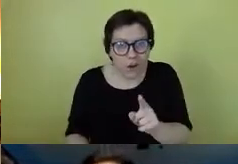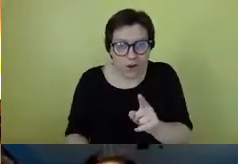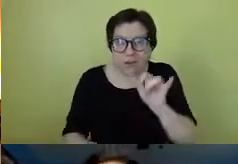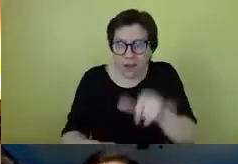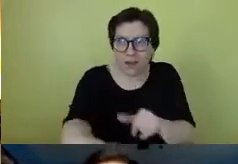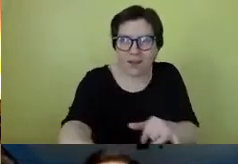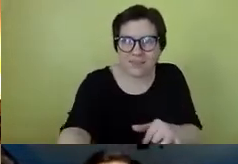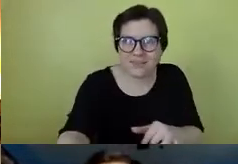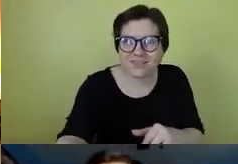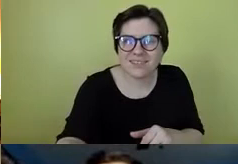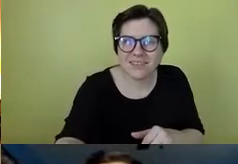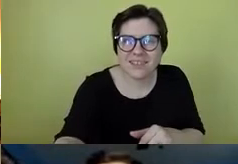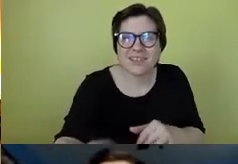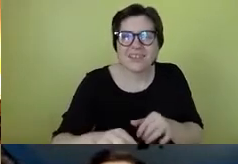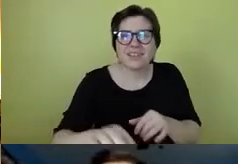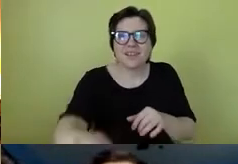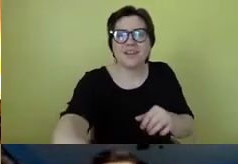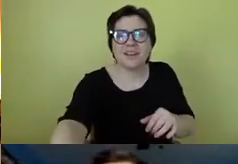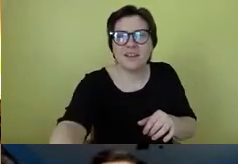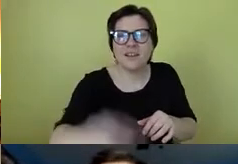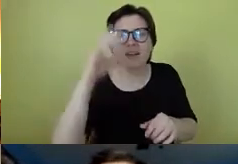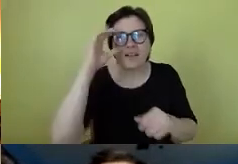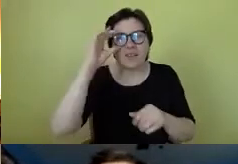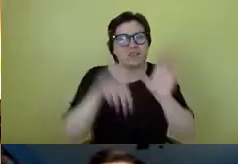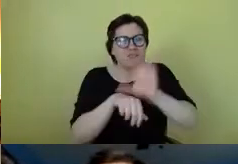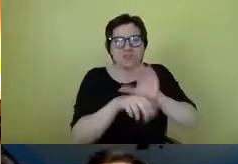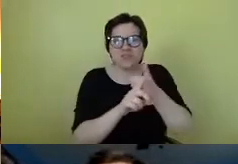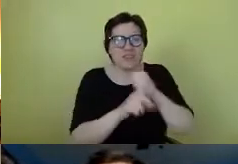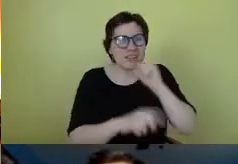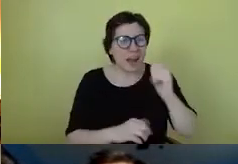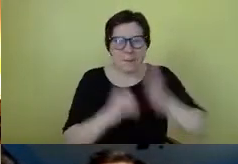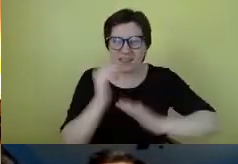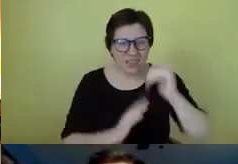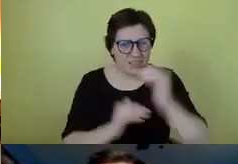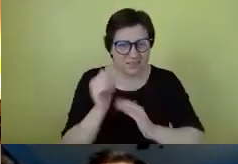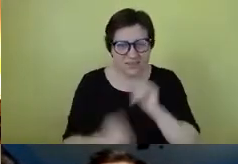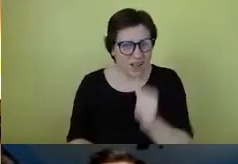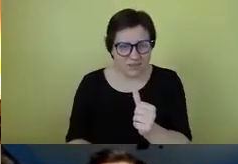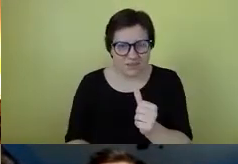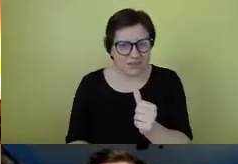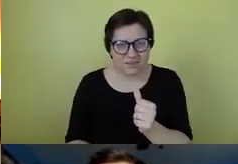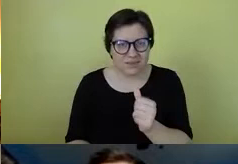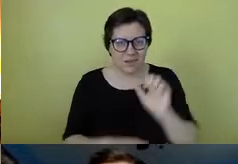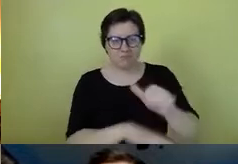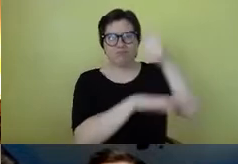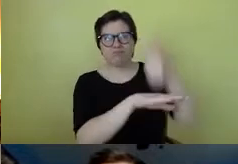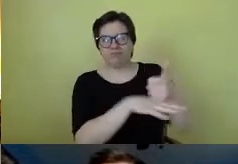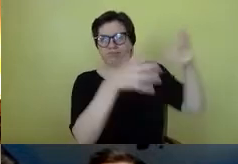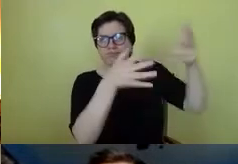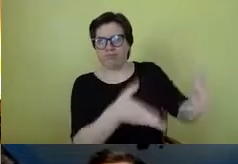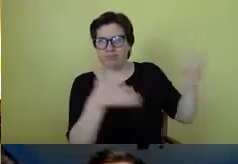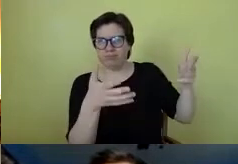church is not a building, as you well know. The church is not a structure. It's